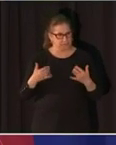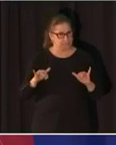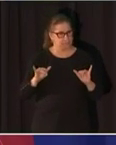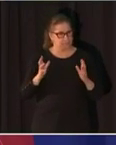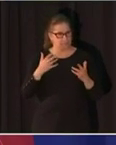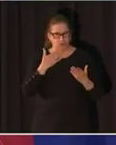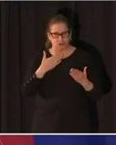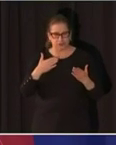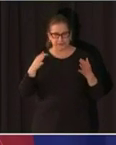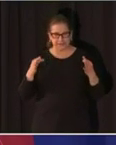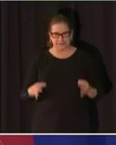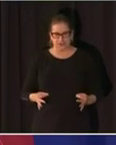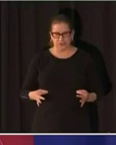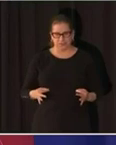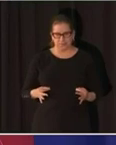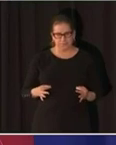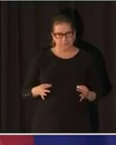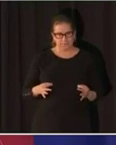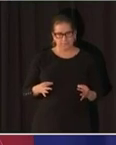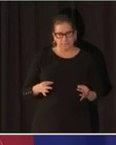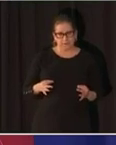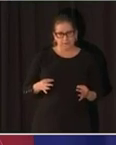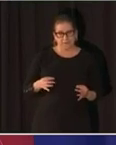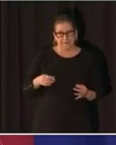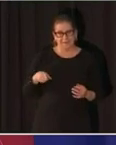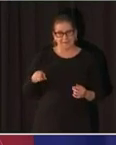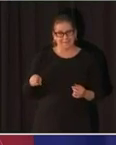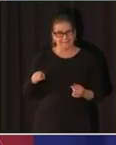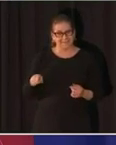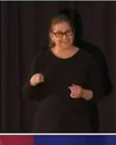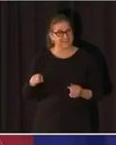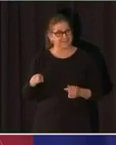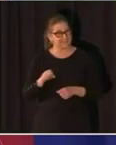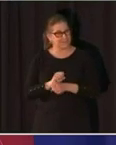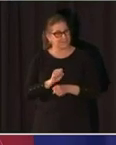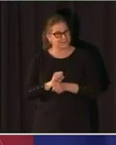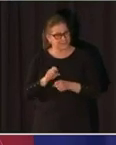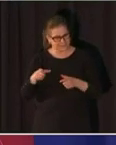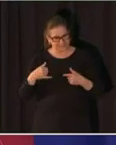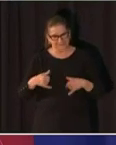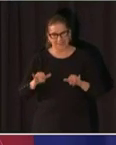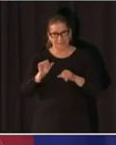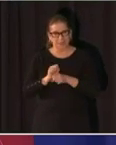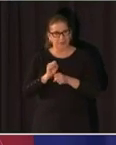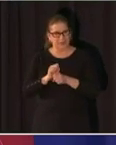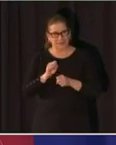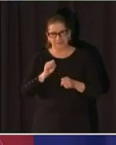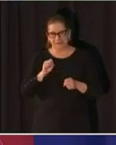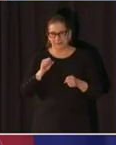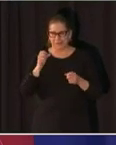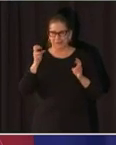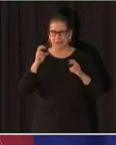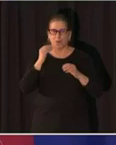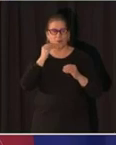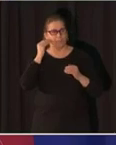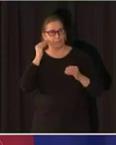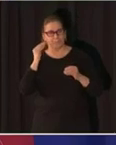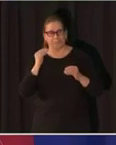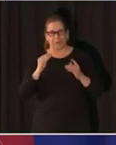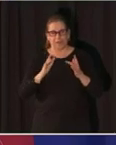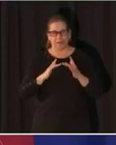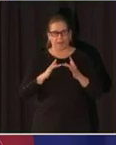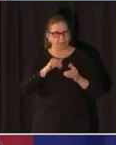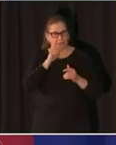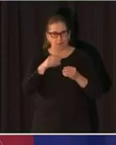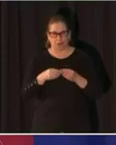also good because those workers are working and they're not out of work, and that's a good thing.